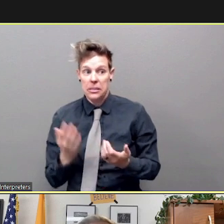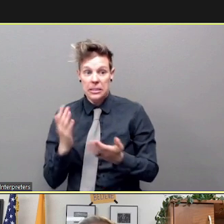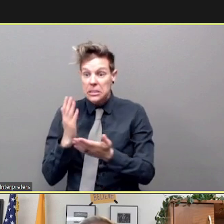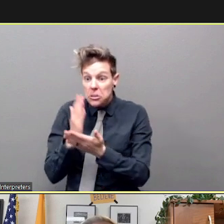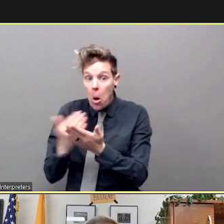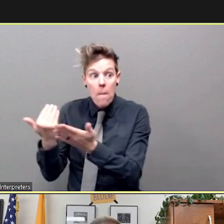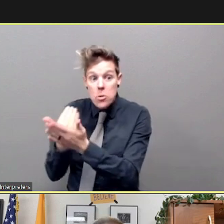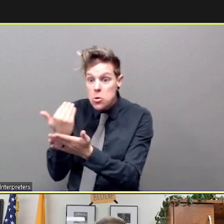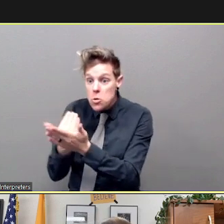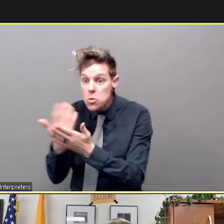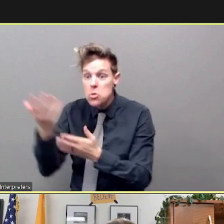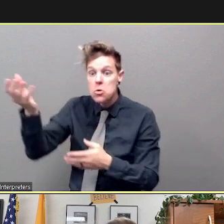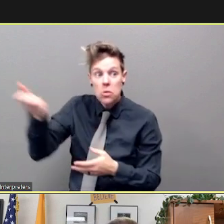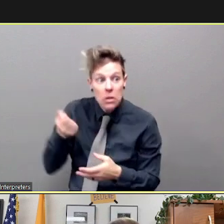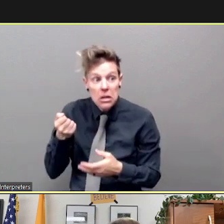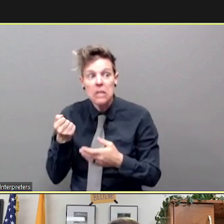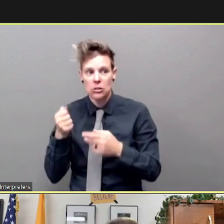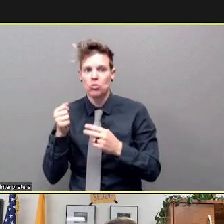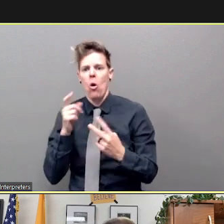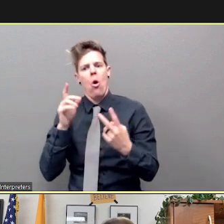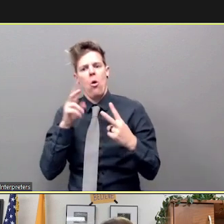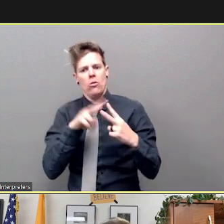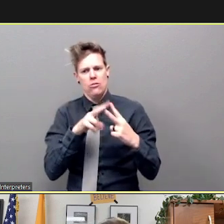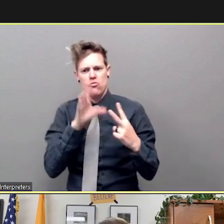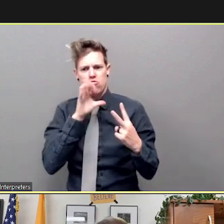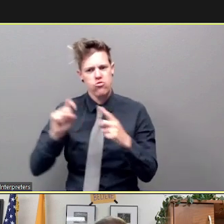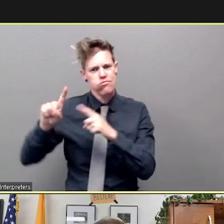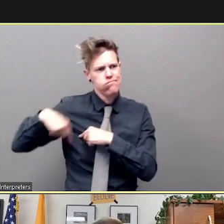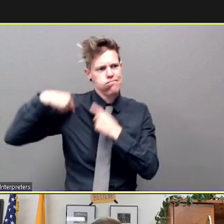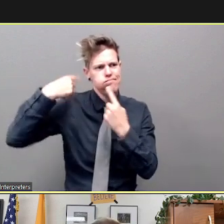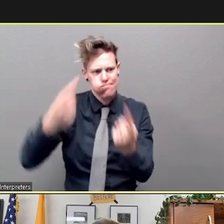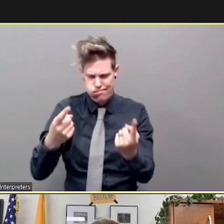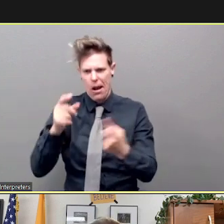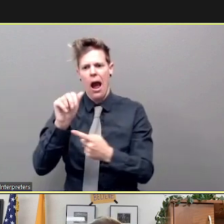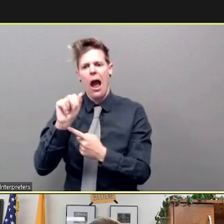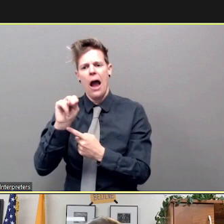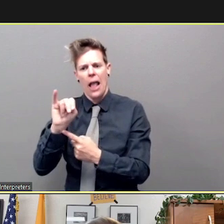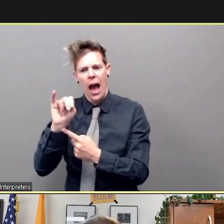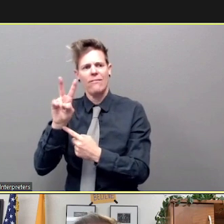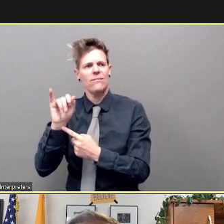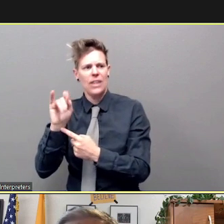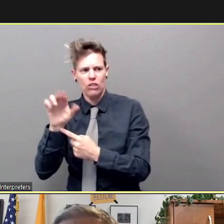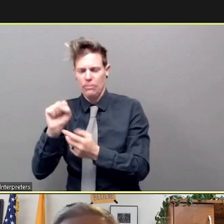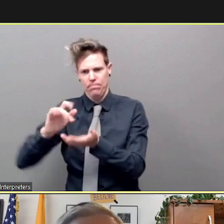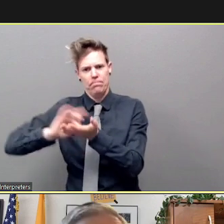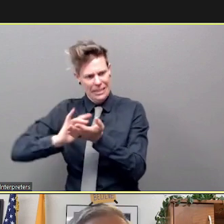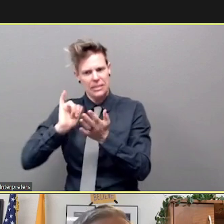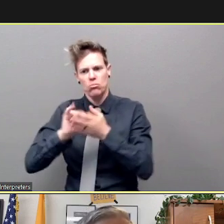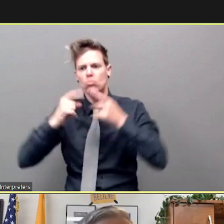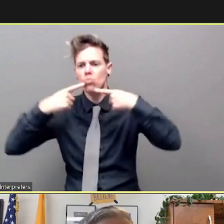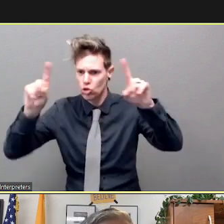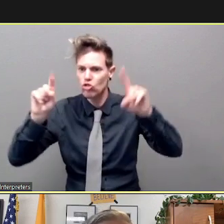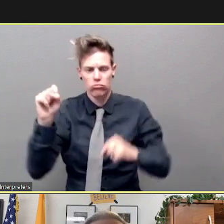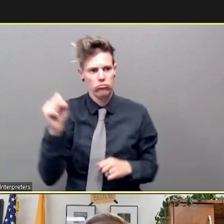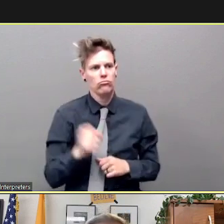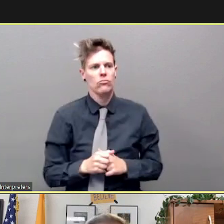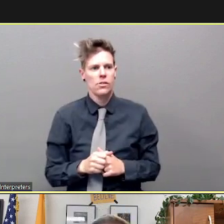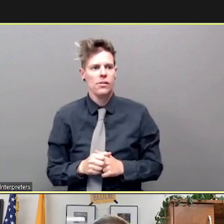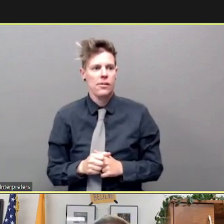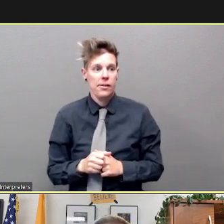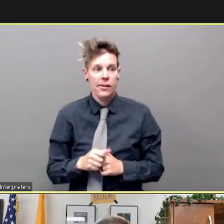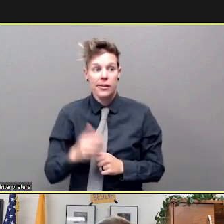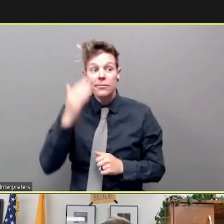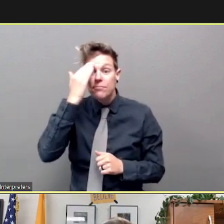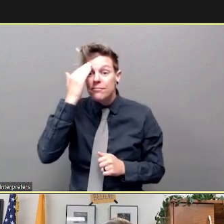so they're good antivirals, and we know they work very well. Paxlovid, again, just my commercial. If you have a